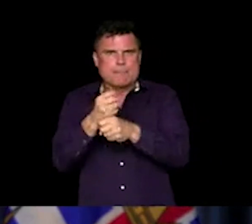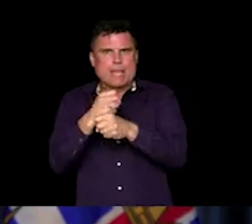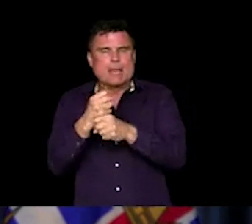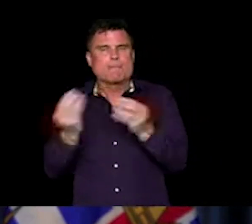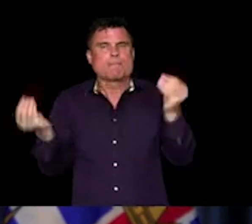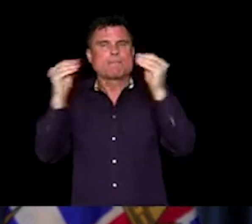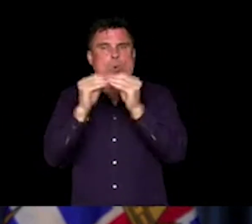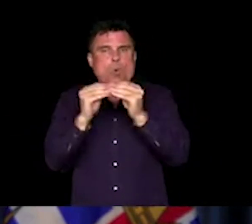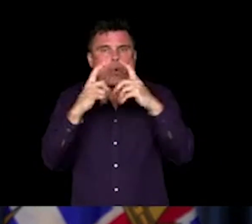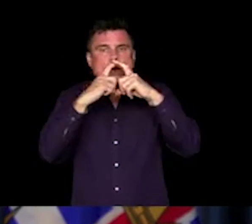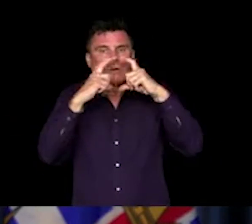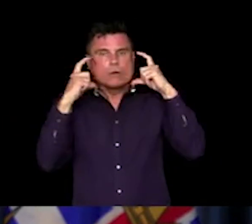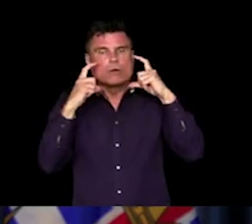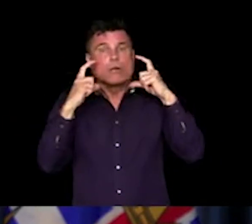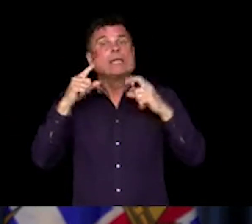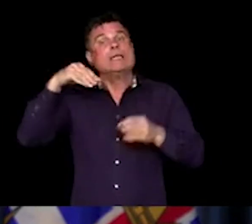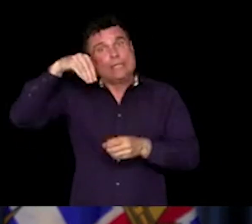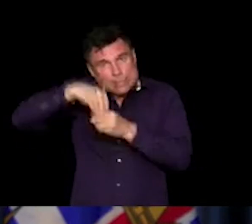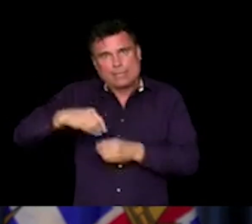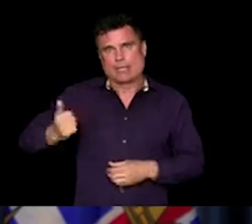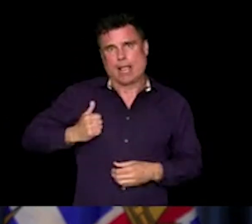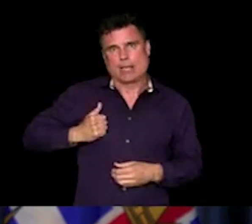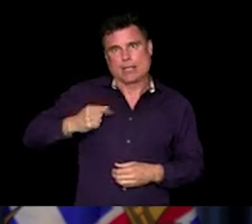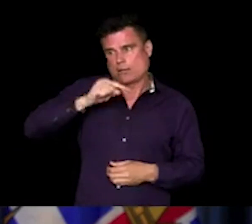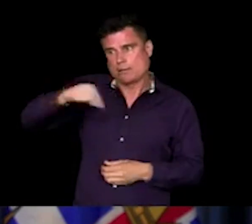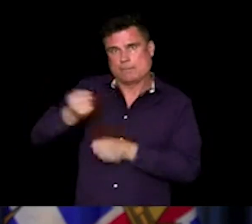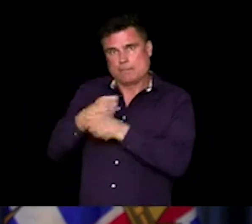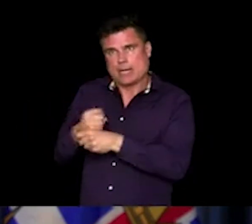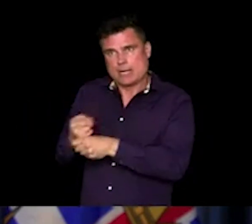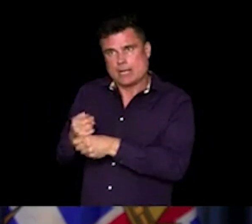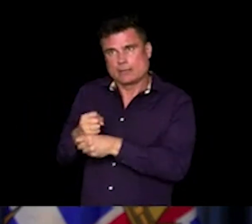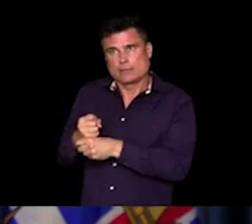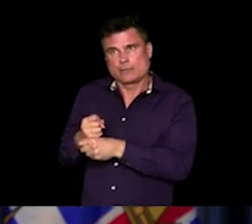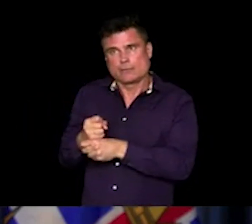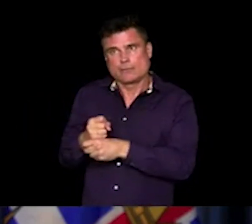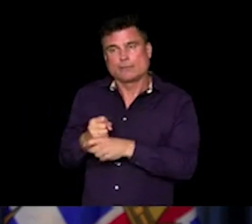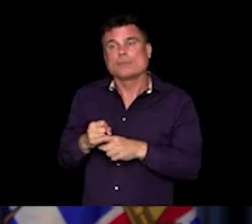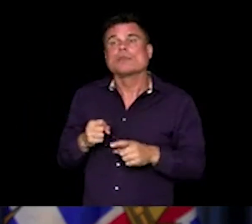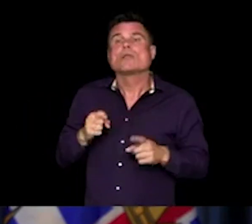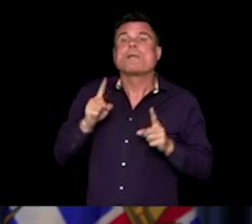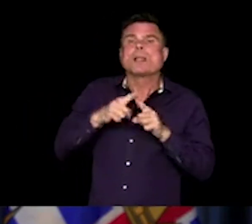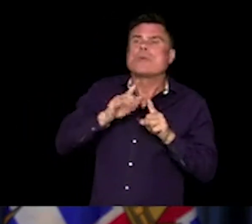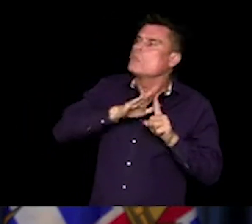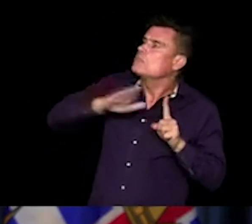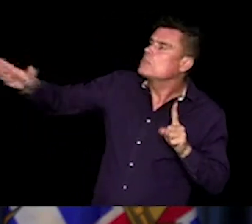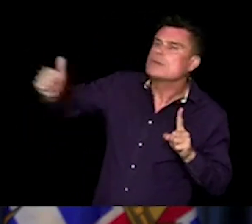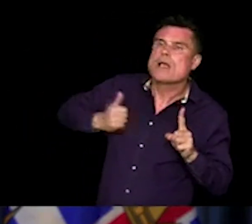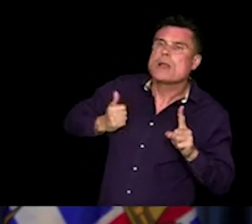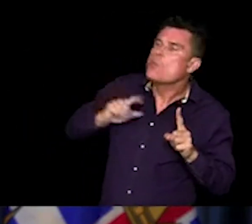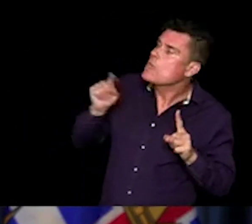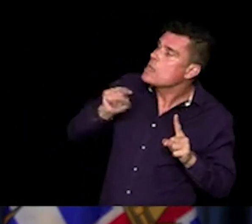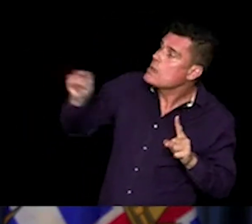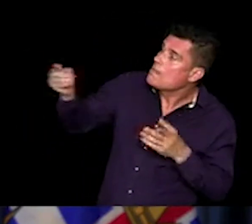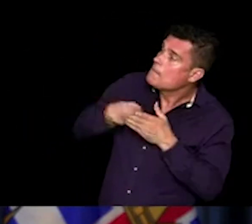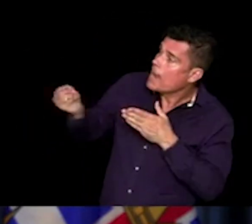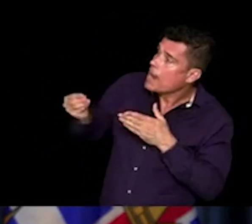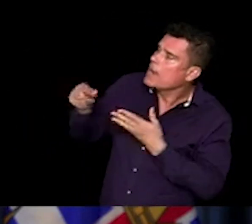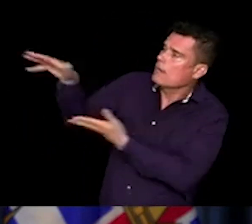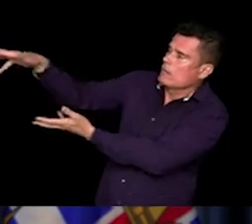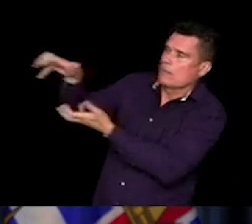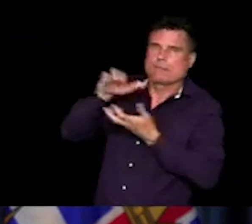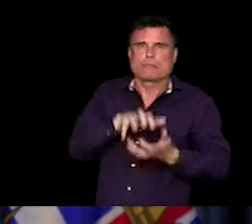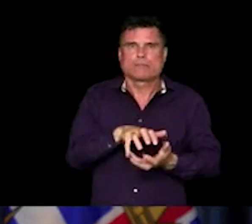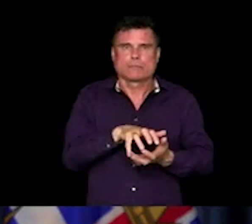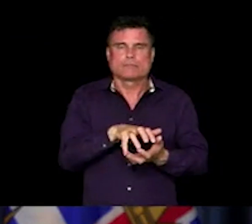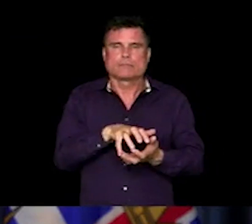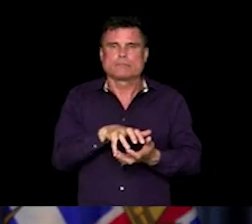that has taken place and will continue to take place. And we have to continue to do the work so we not only have supplies now, but supplies in September and